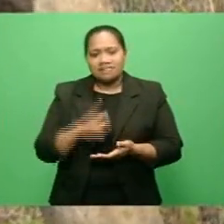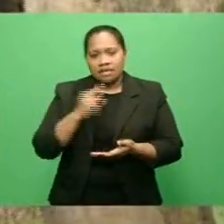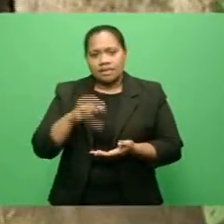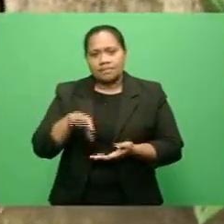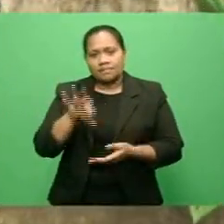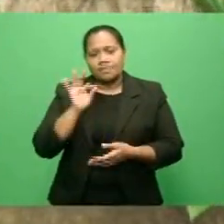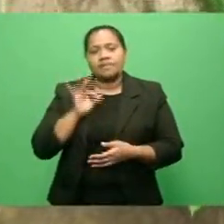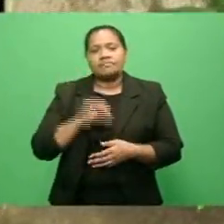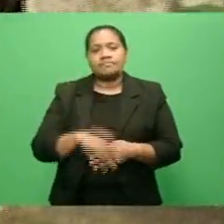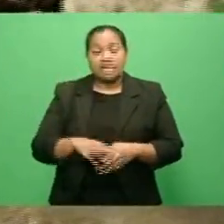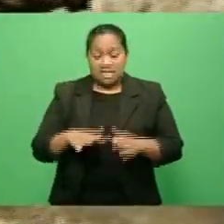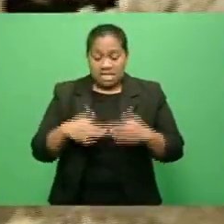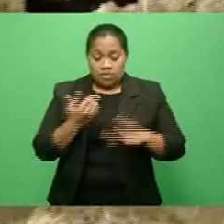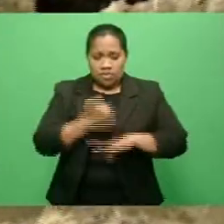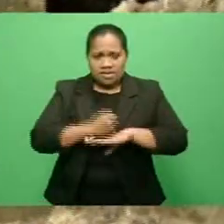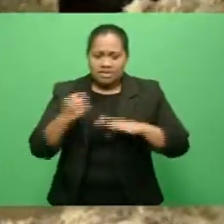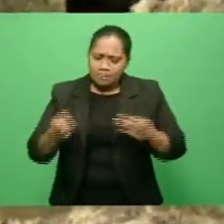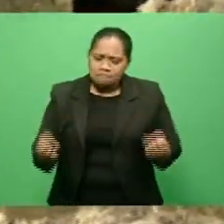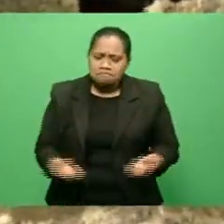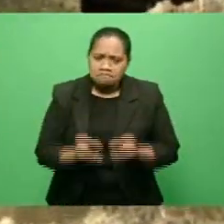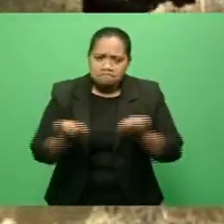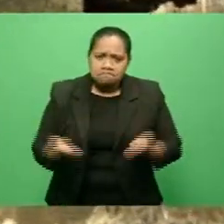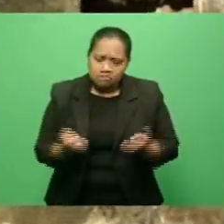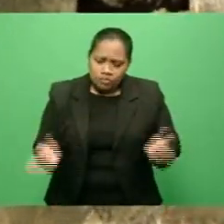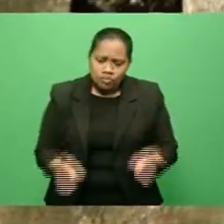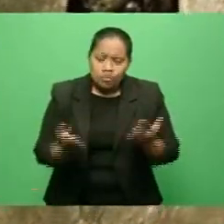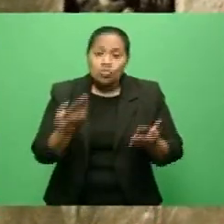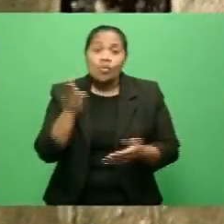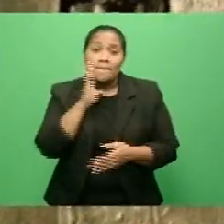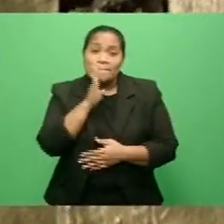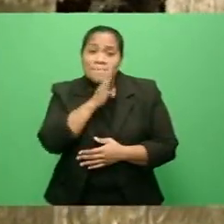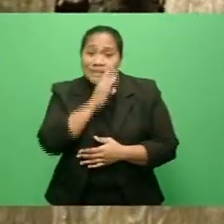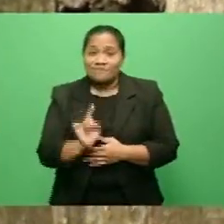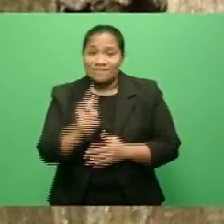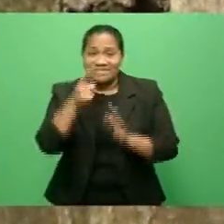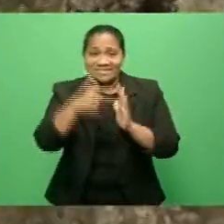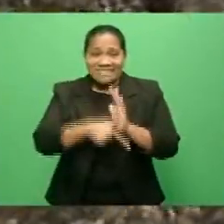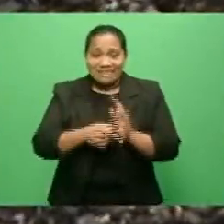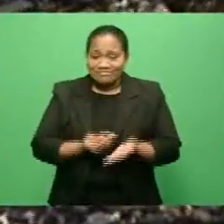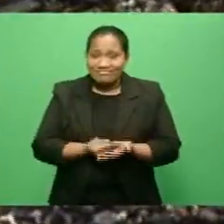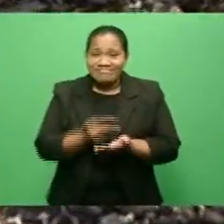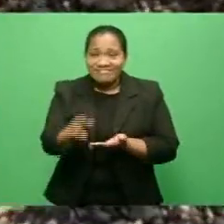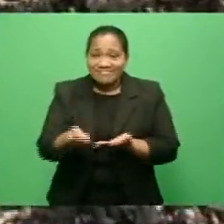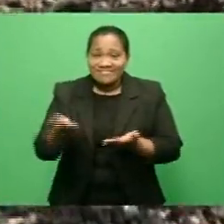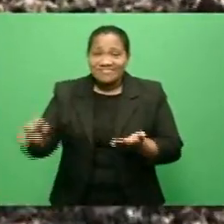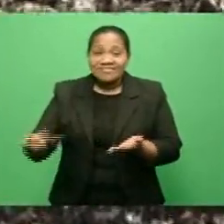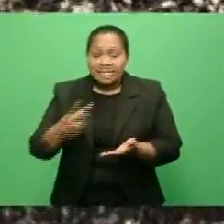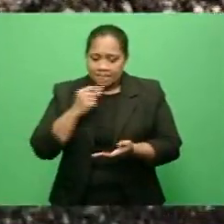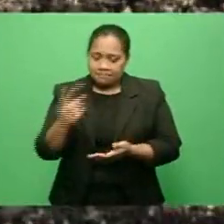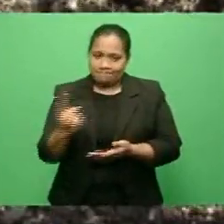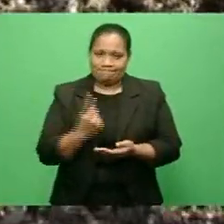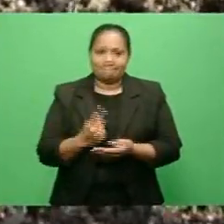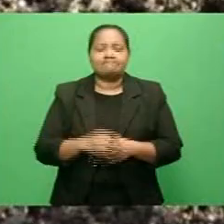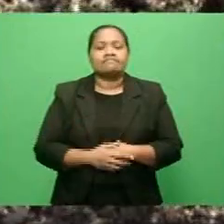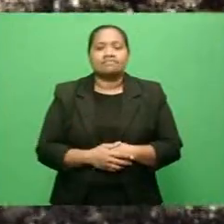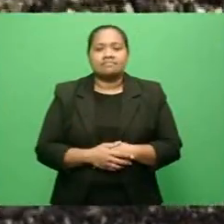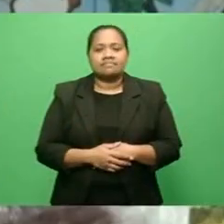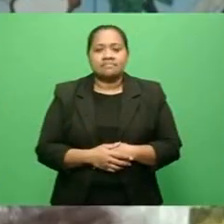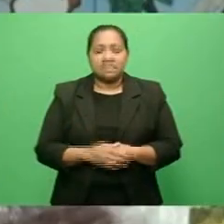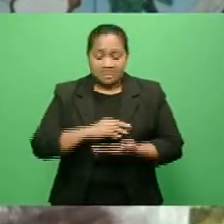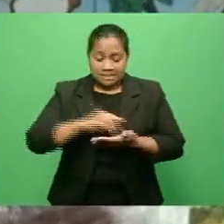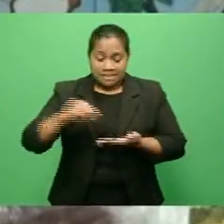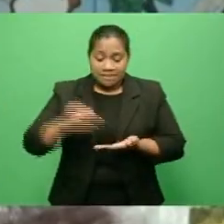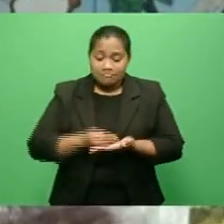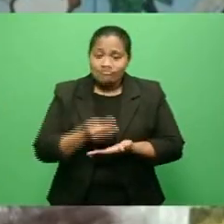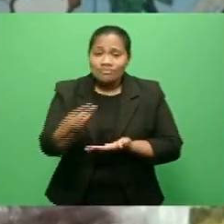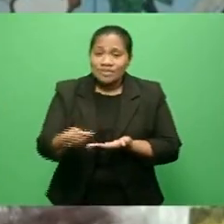on encouraging new households who missed out during the first round of distributions to begin home gardening. The seed distribution program is